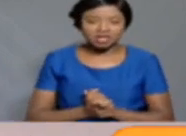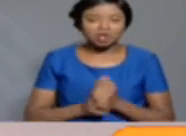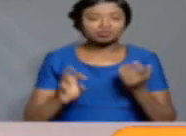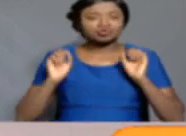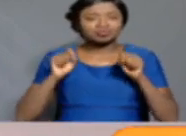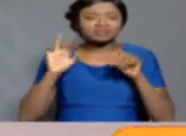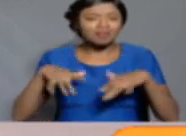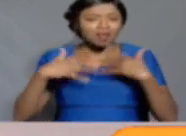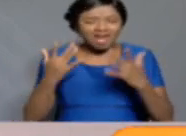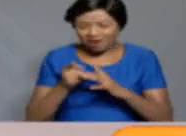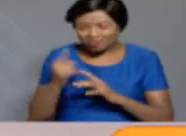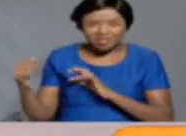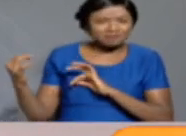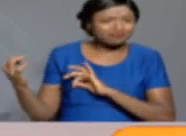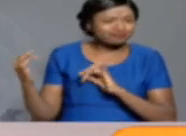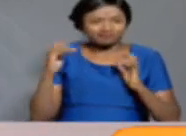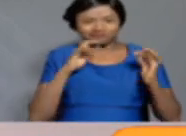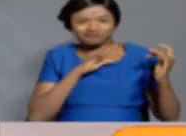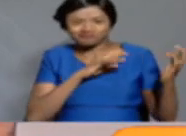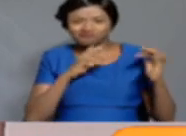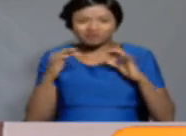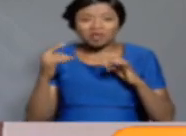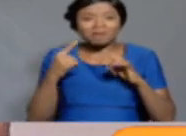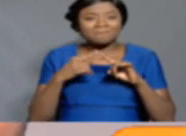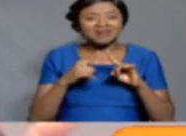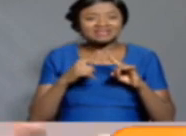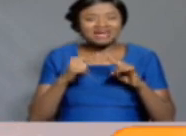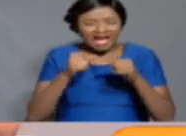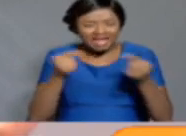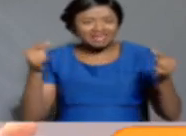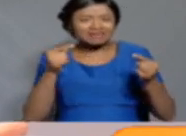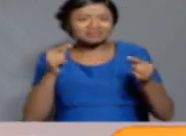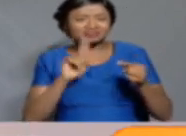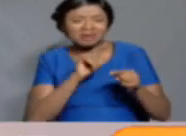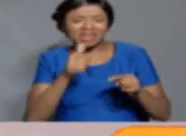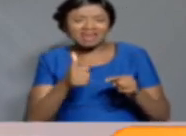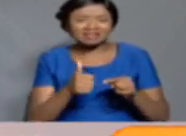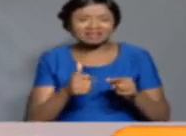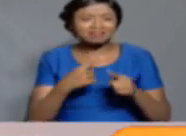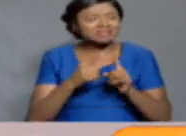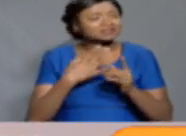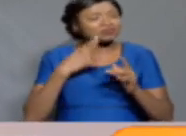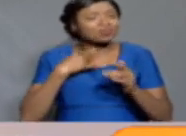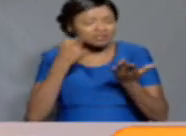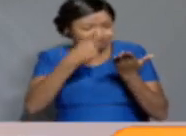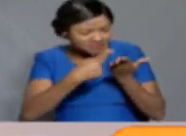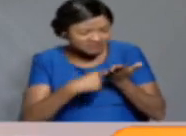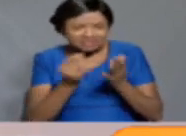are talking at each other and they're not talking to each other? Okay. Because there are things that have been raised about